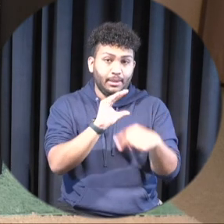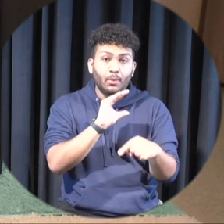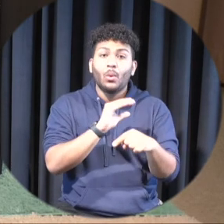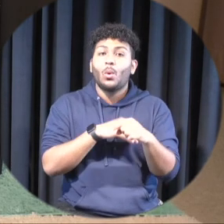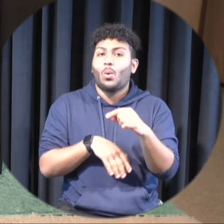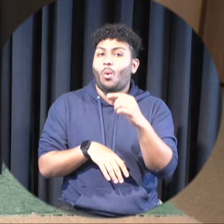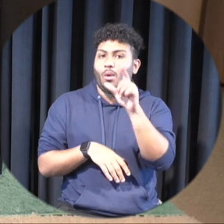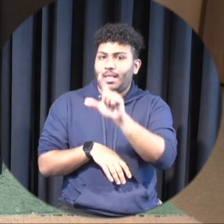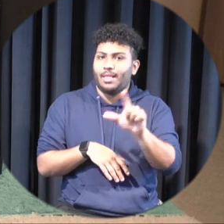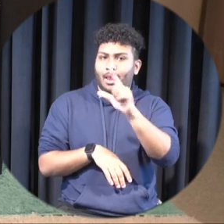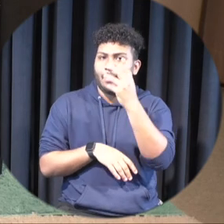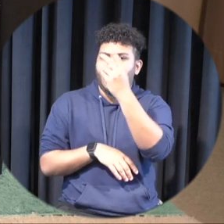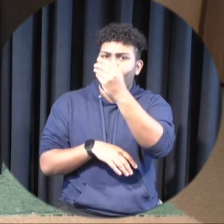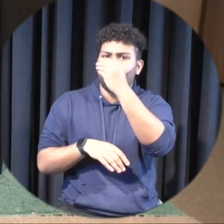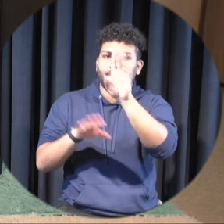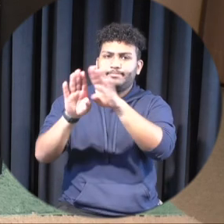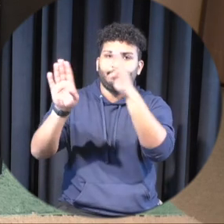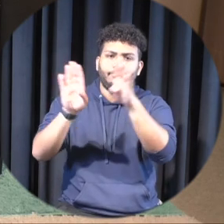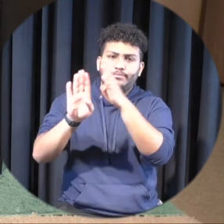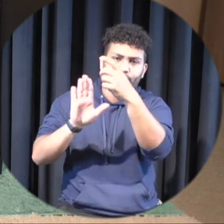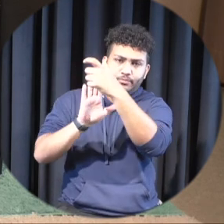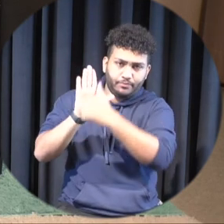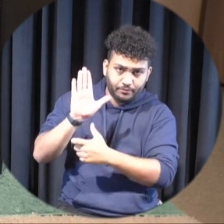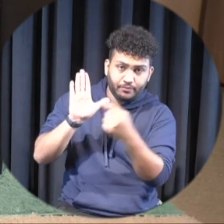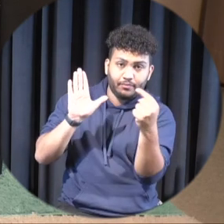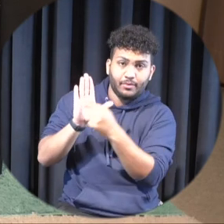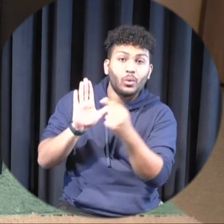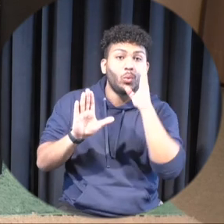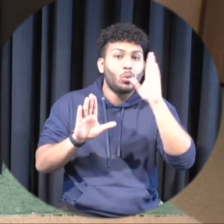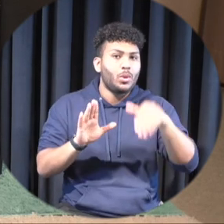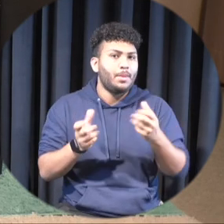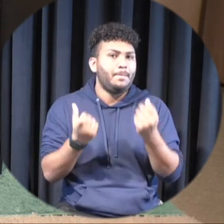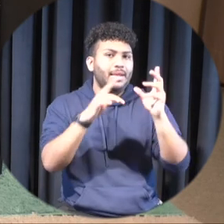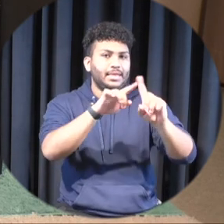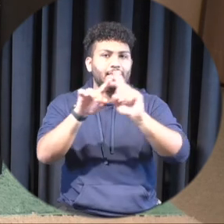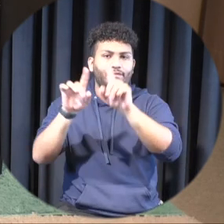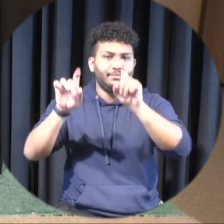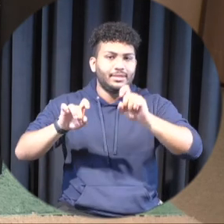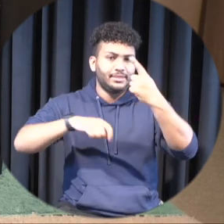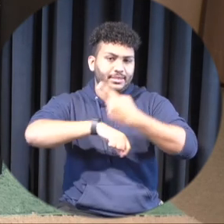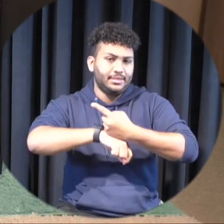day and location. Please note there are multiple testing days.